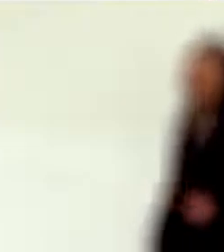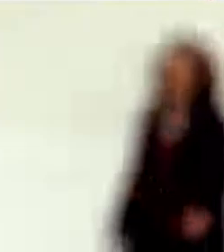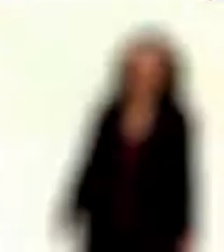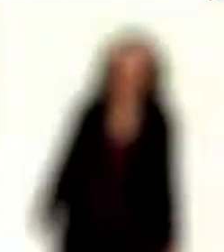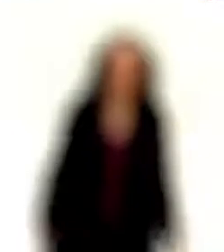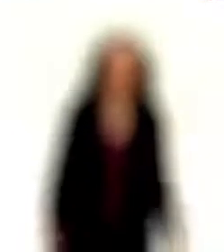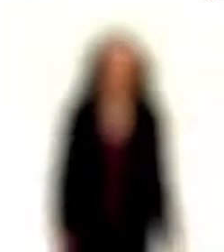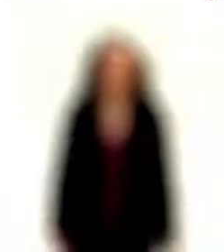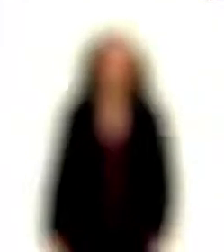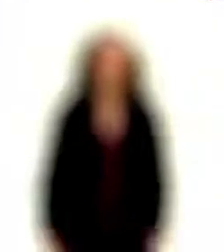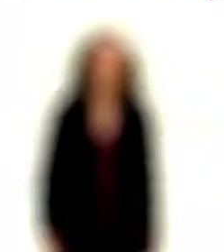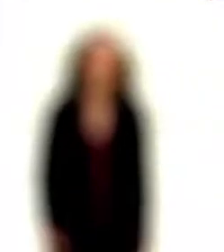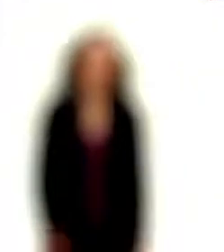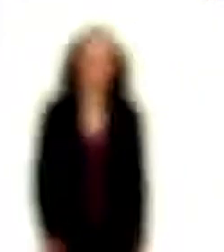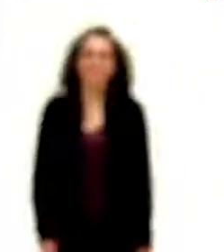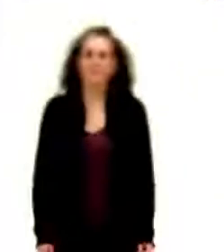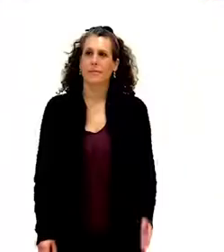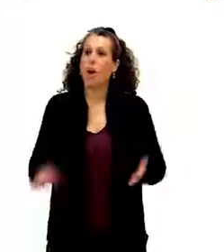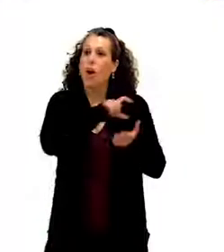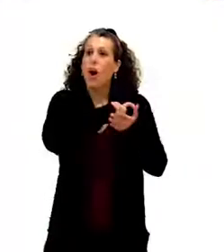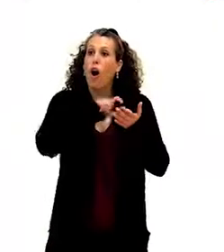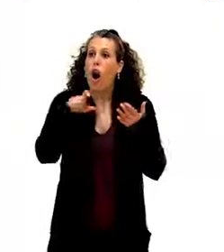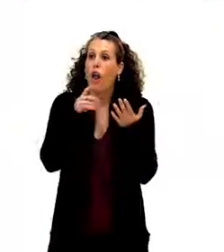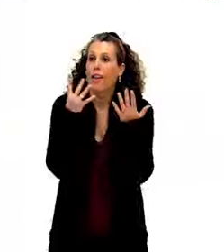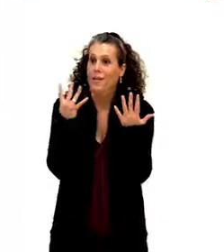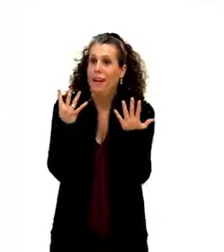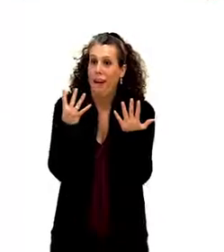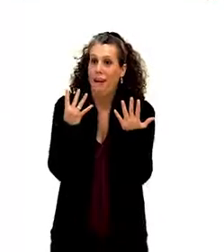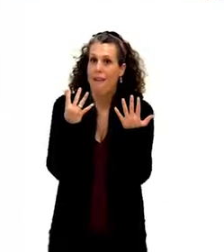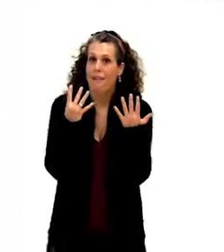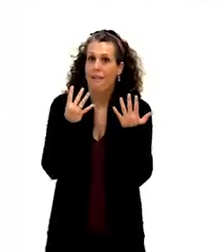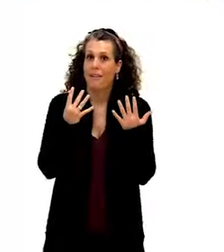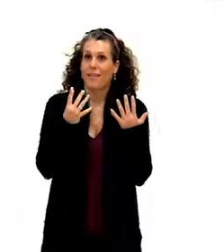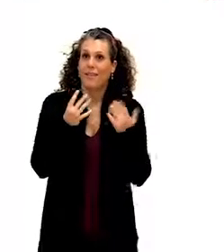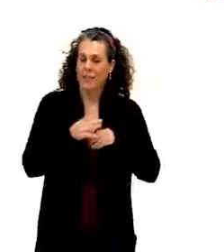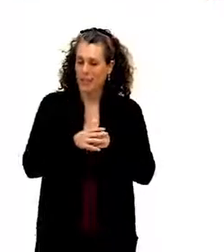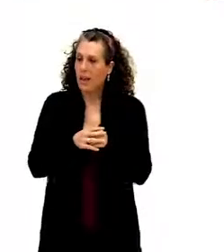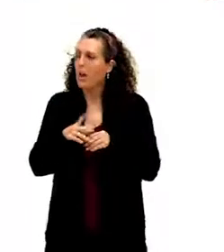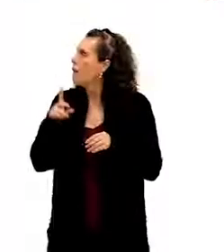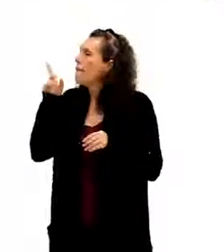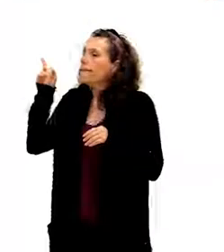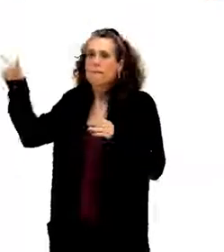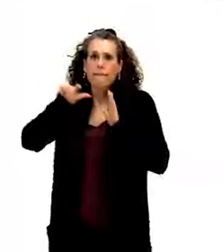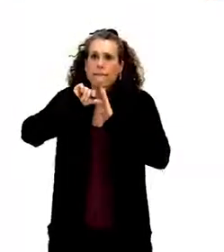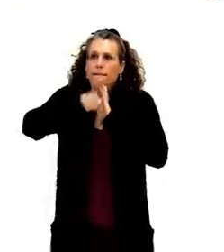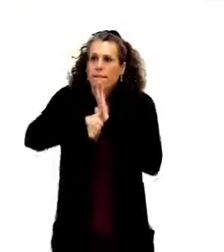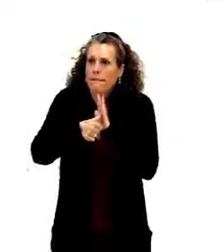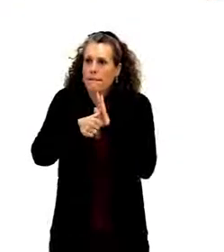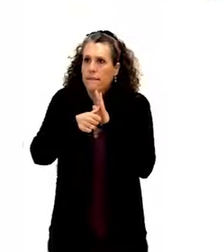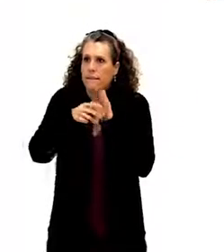Article 9 highlights the accessibility